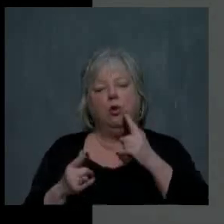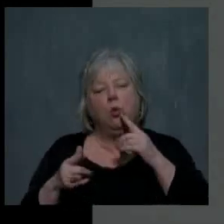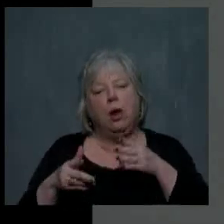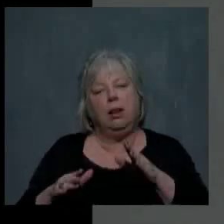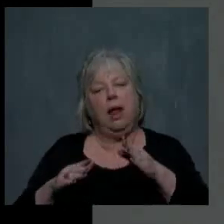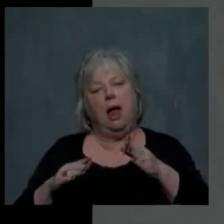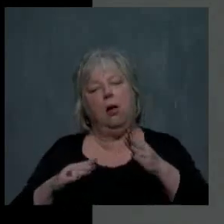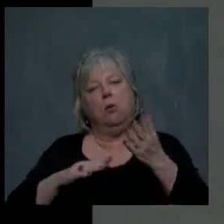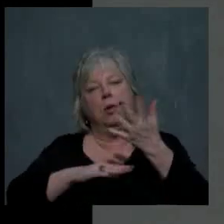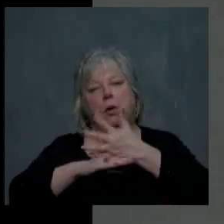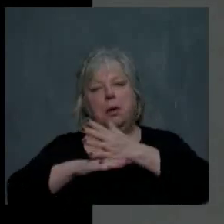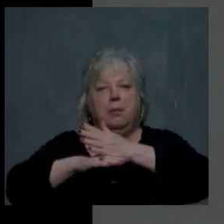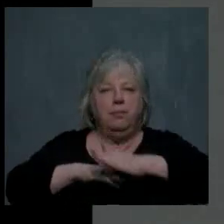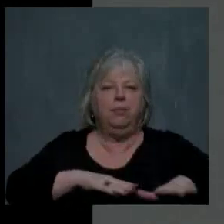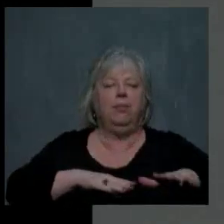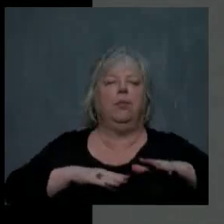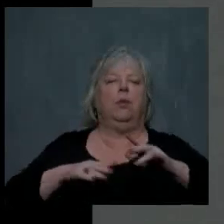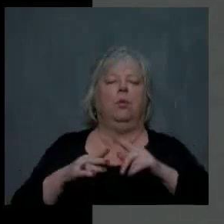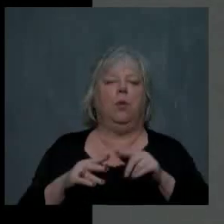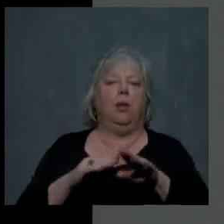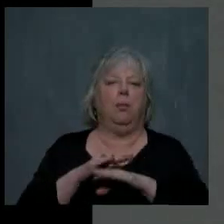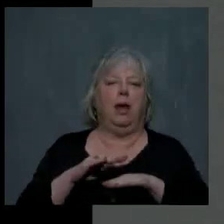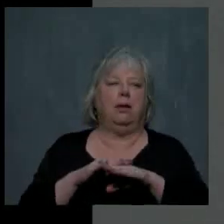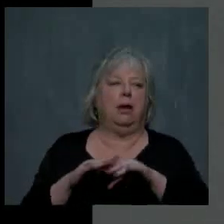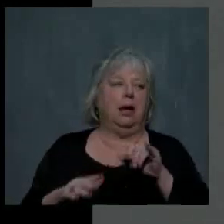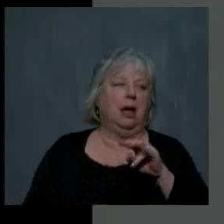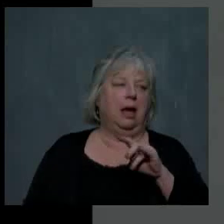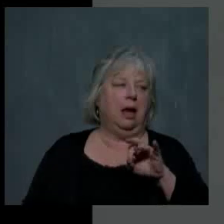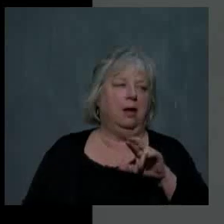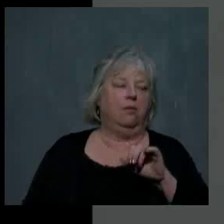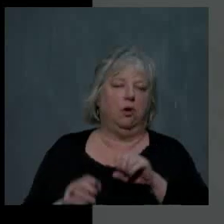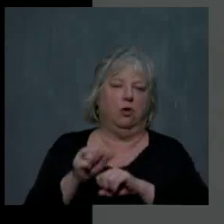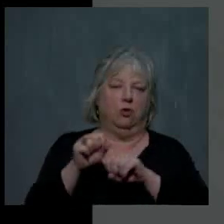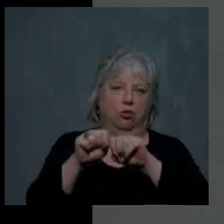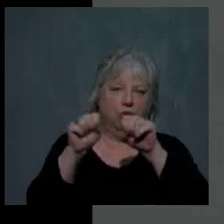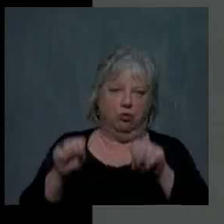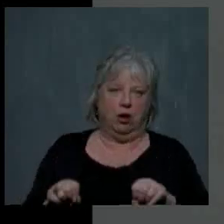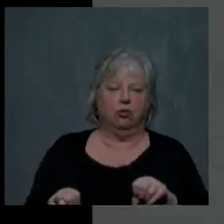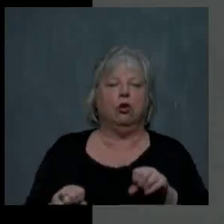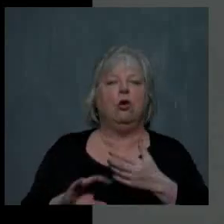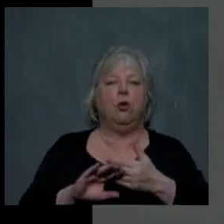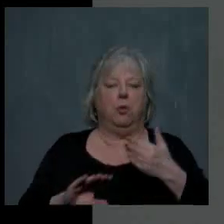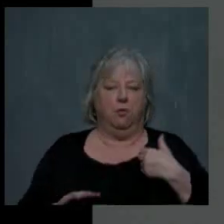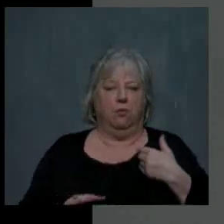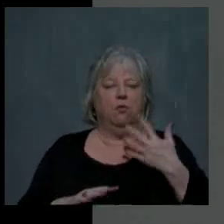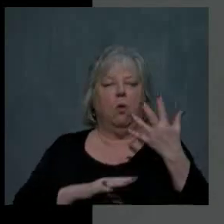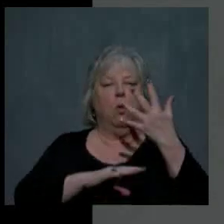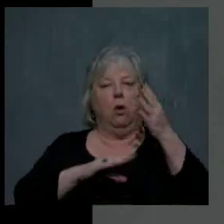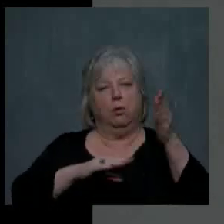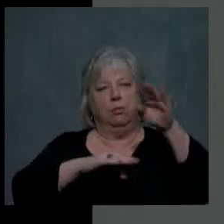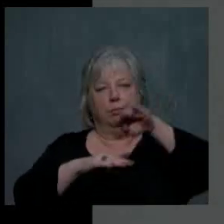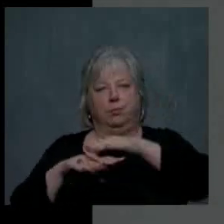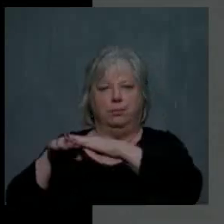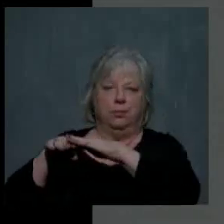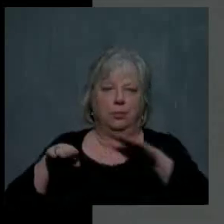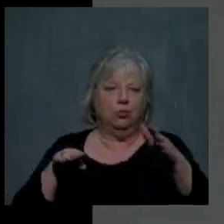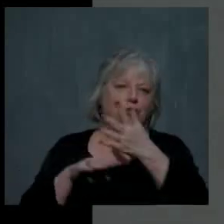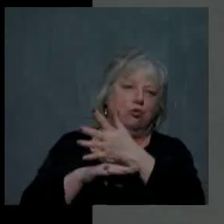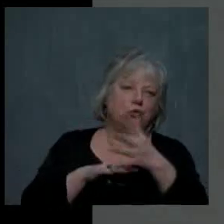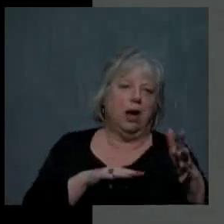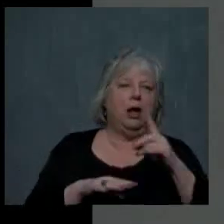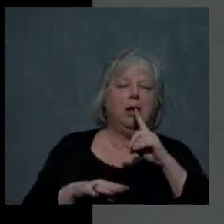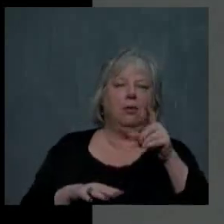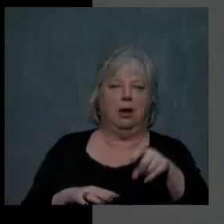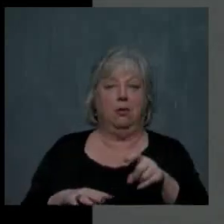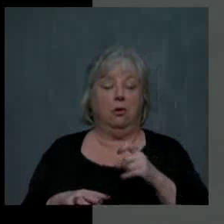installation of the basic infrastructure. The applicant has indicated to balance the site, advanced grading is necessary. Staff is supportive of the request. The applicant